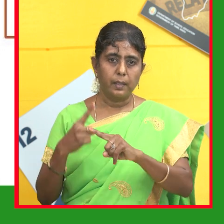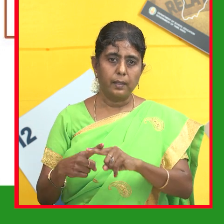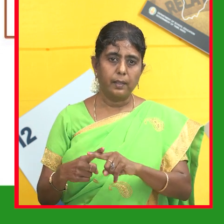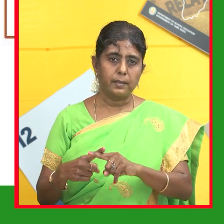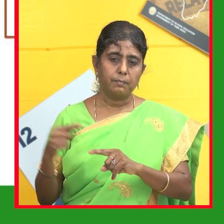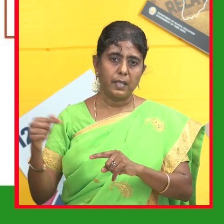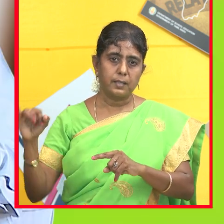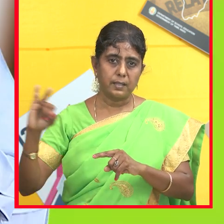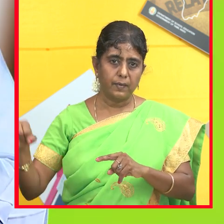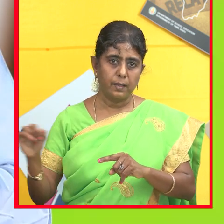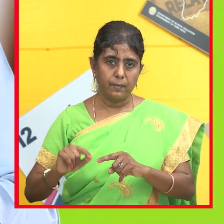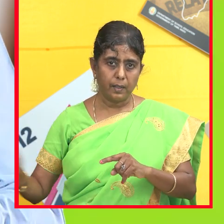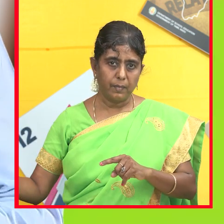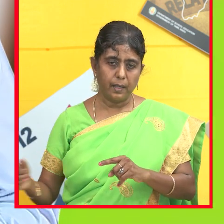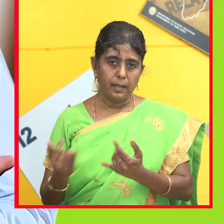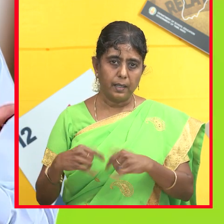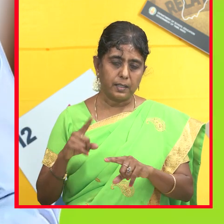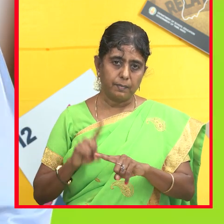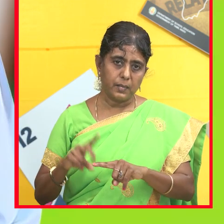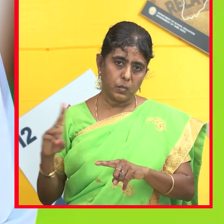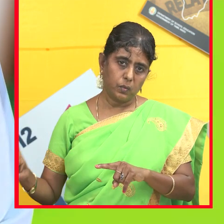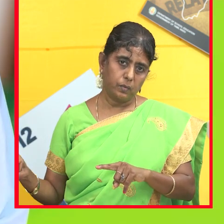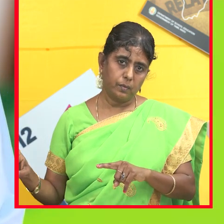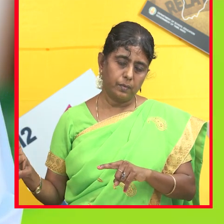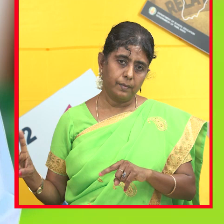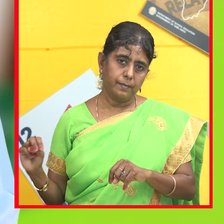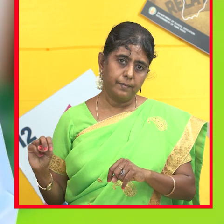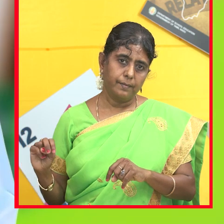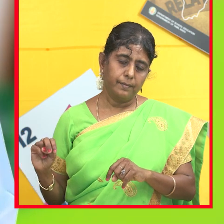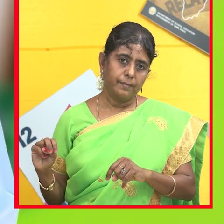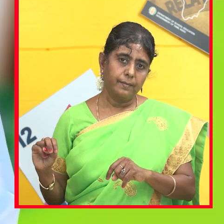to x minus 7 divided by x plus 2.